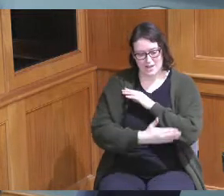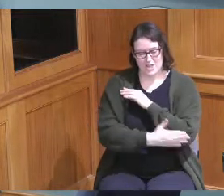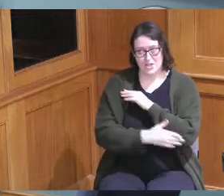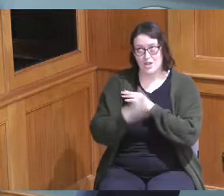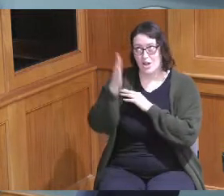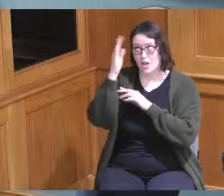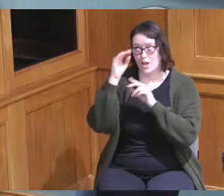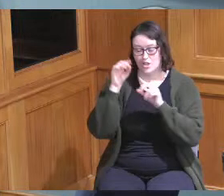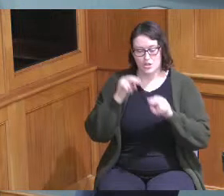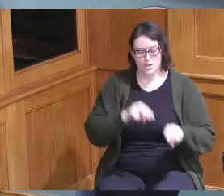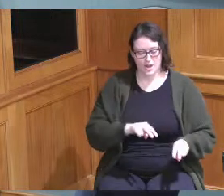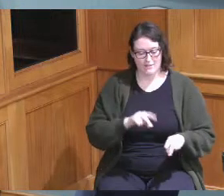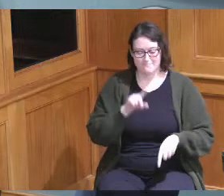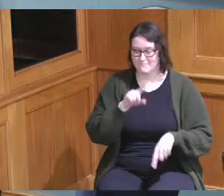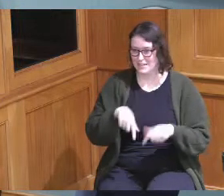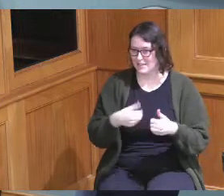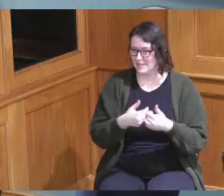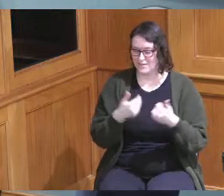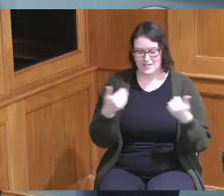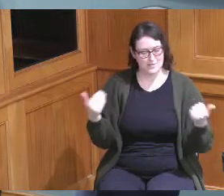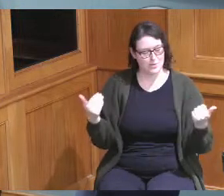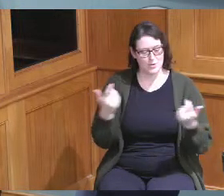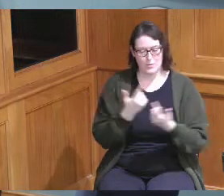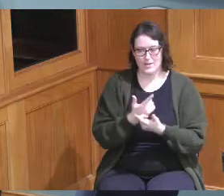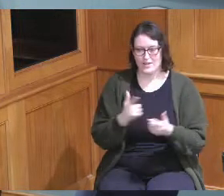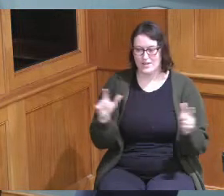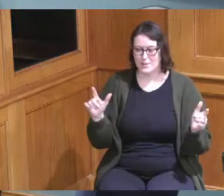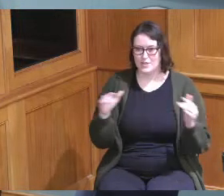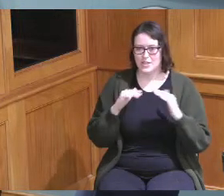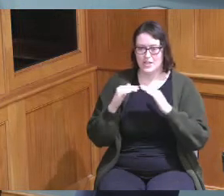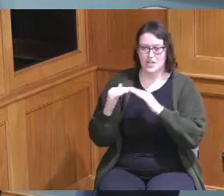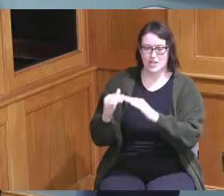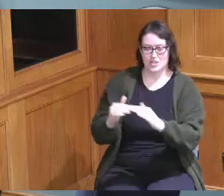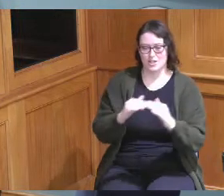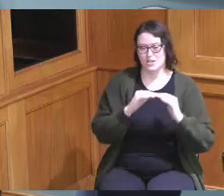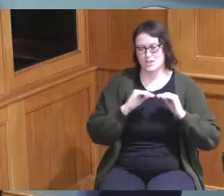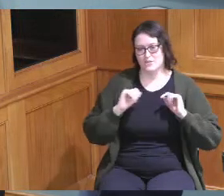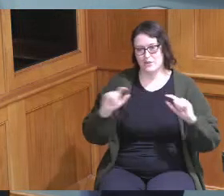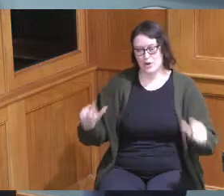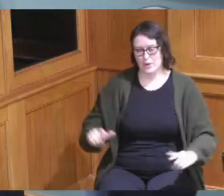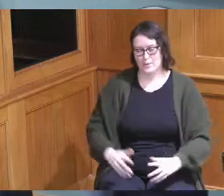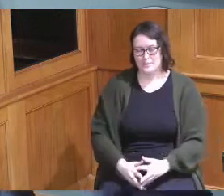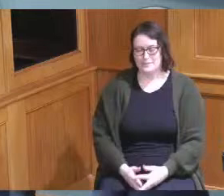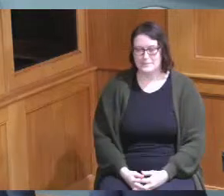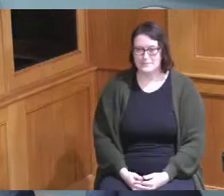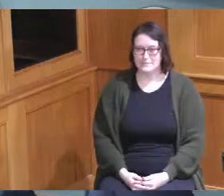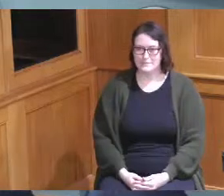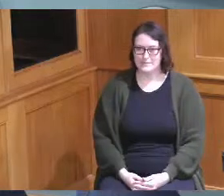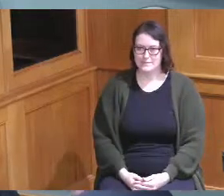one nation, under God, indivisible, with liberty and justice for all.